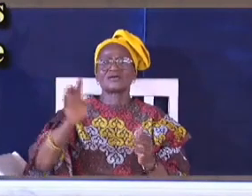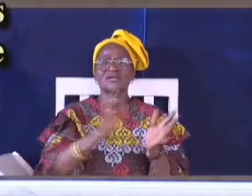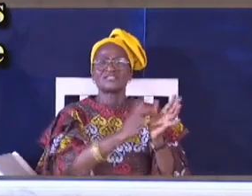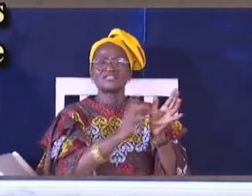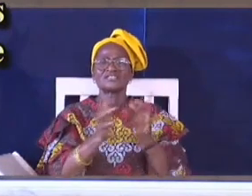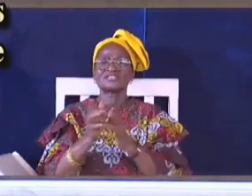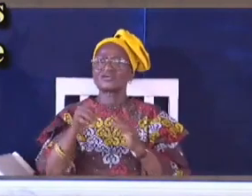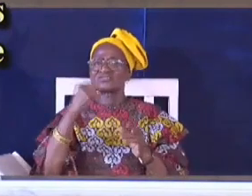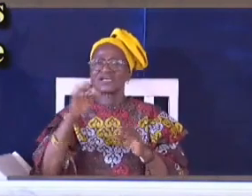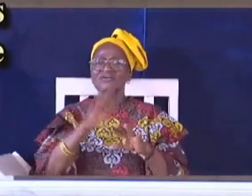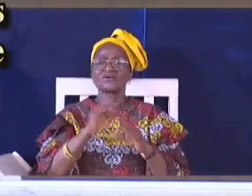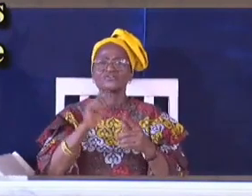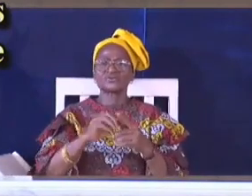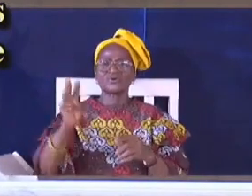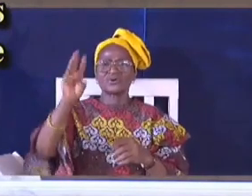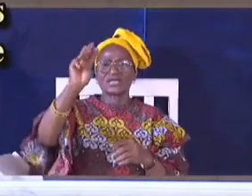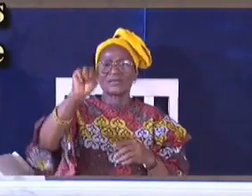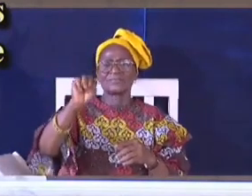Jesus saith unto them,